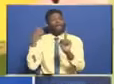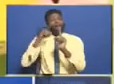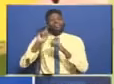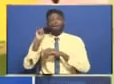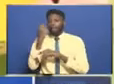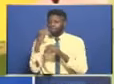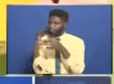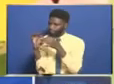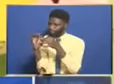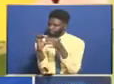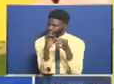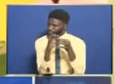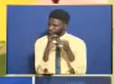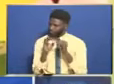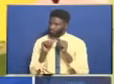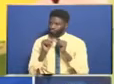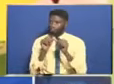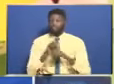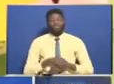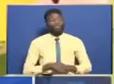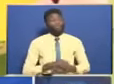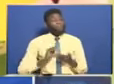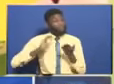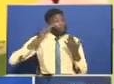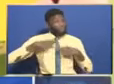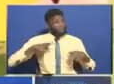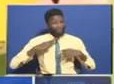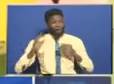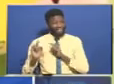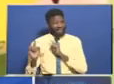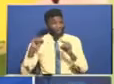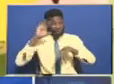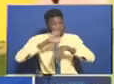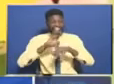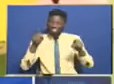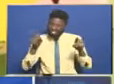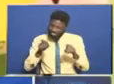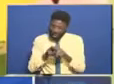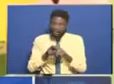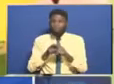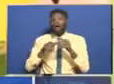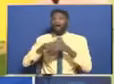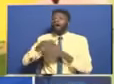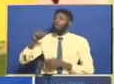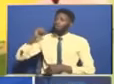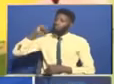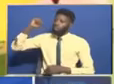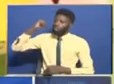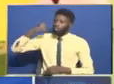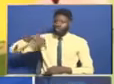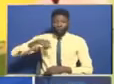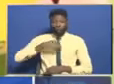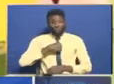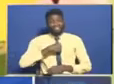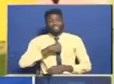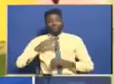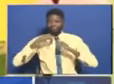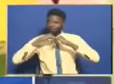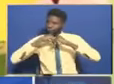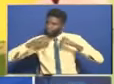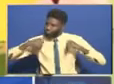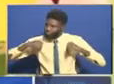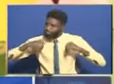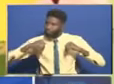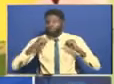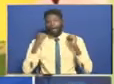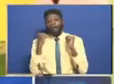people who come to church, they are the same people who go out and do politics. So we may not entirely be separate. And we have